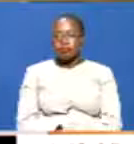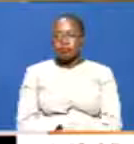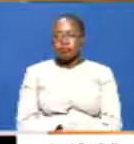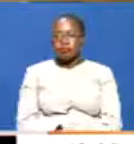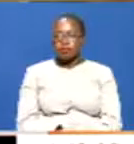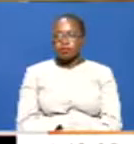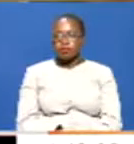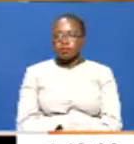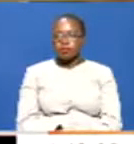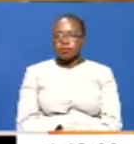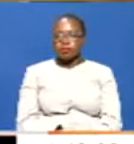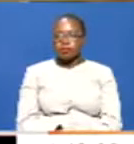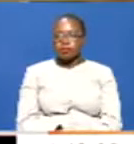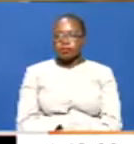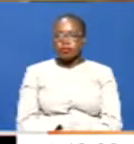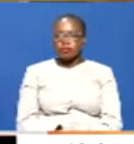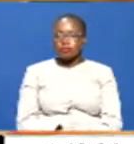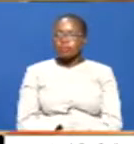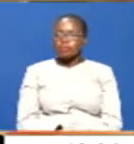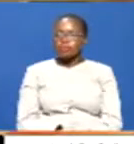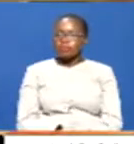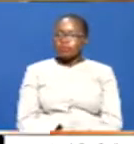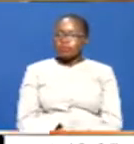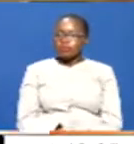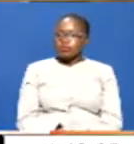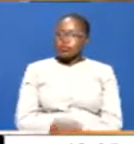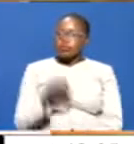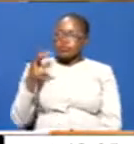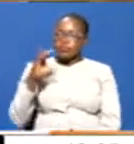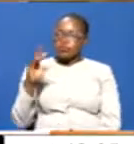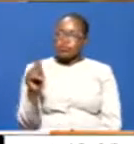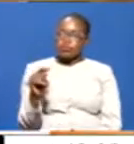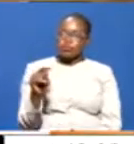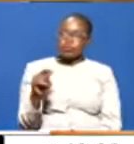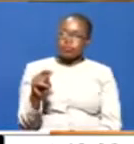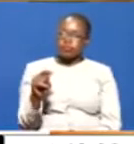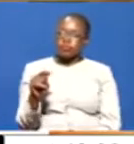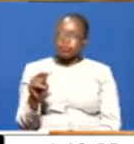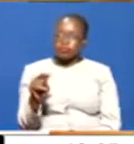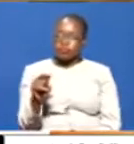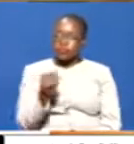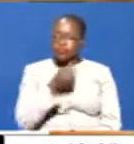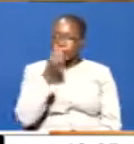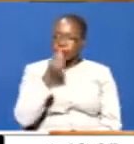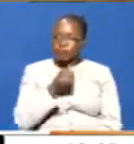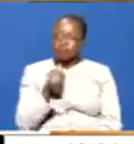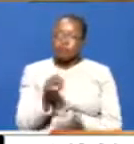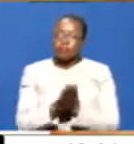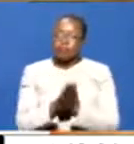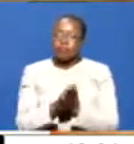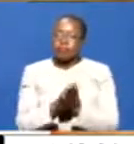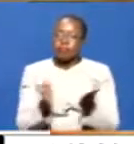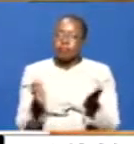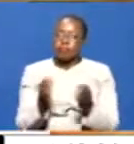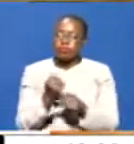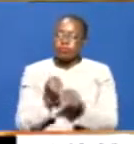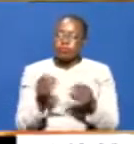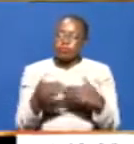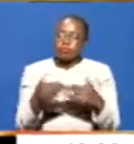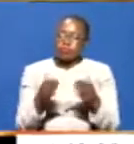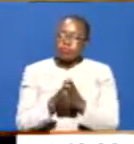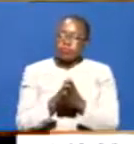ICT Cabinet Secretary Joe Mucheru is rallying the academia and the private sector to work closely with the government